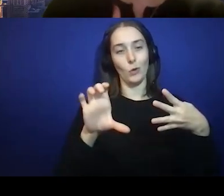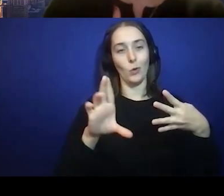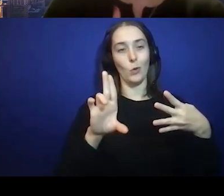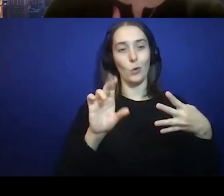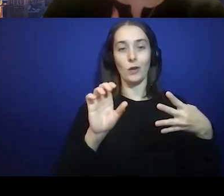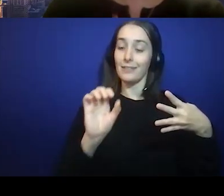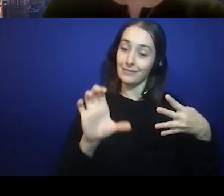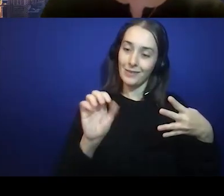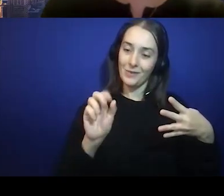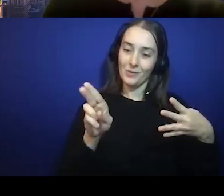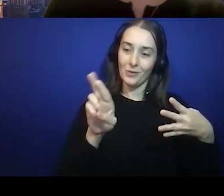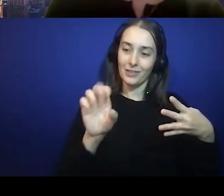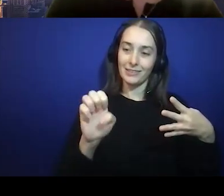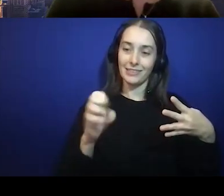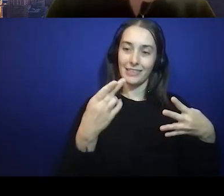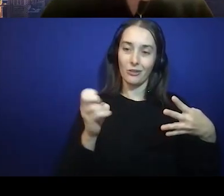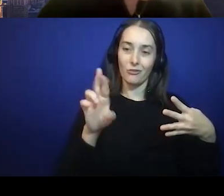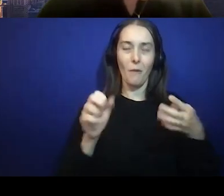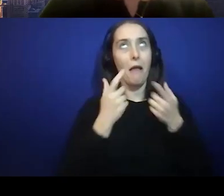laugh. I shouldn't. I'm so sorry.